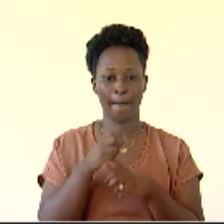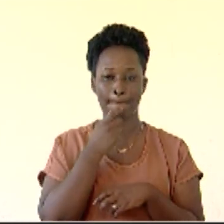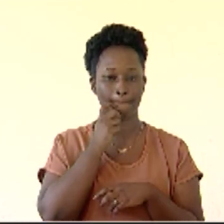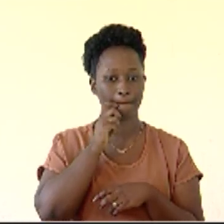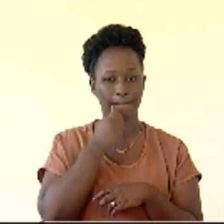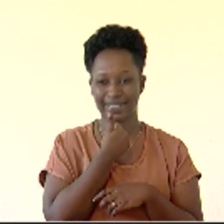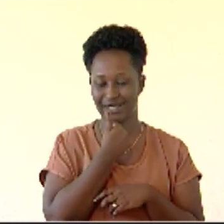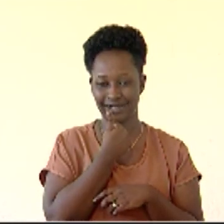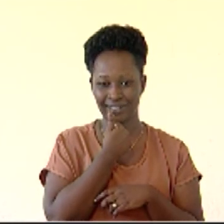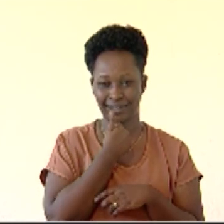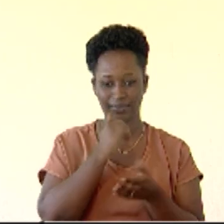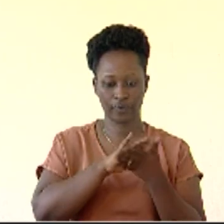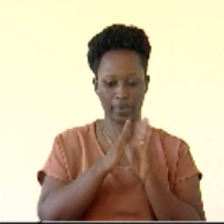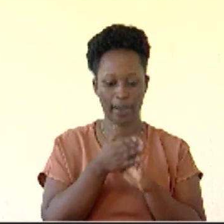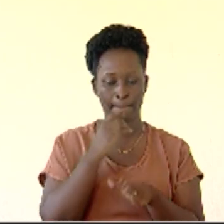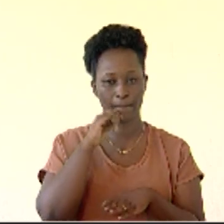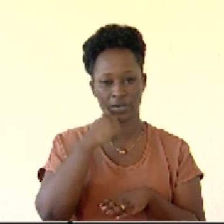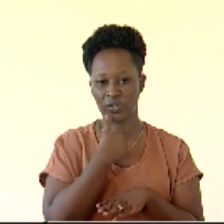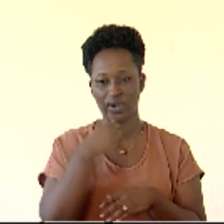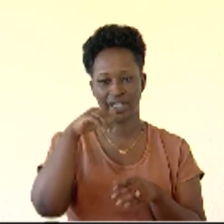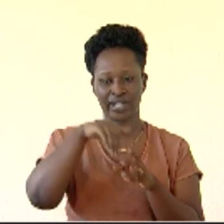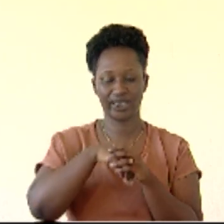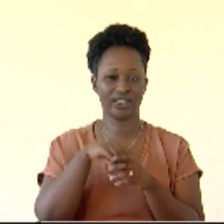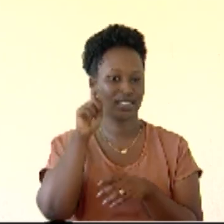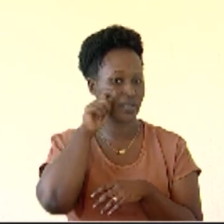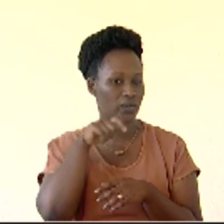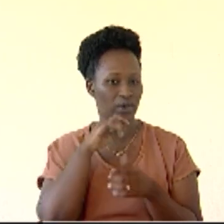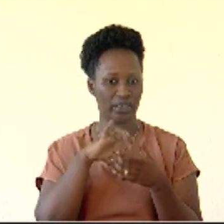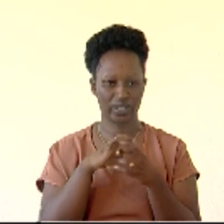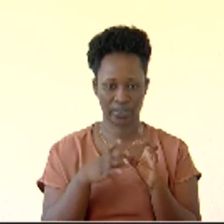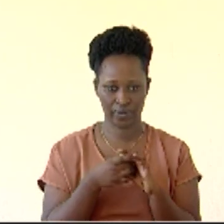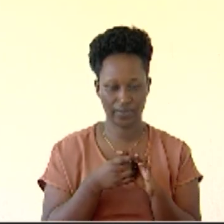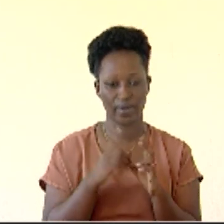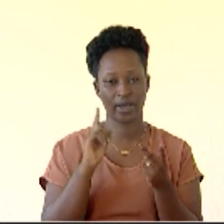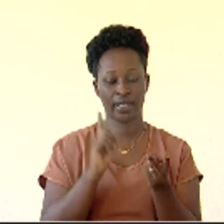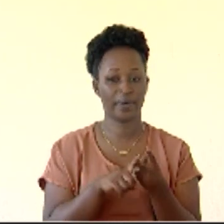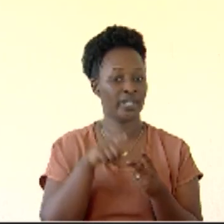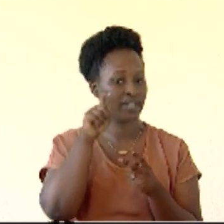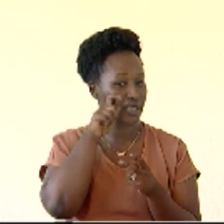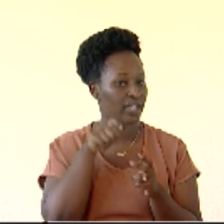of the sexual relationships. Number 2, to describe what you call sexuality, age, and even culture.